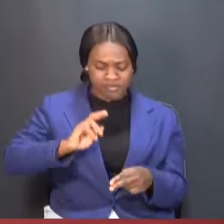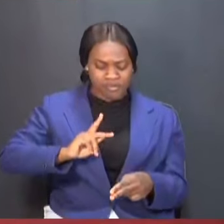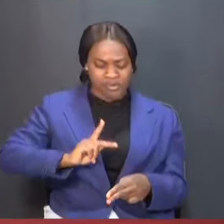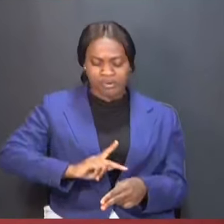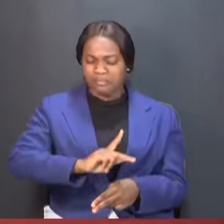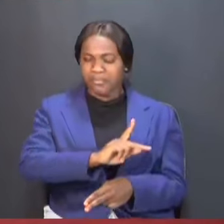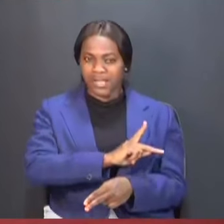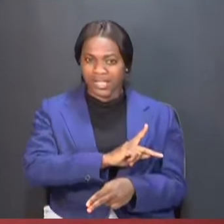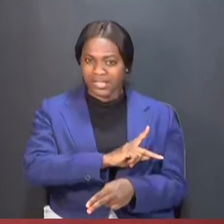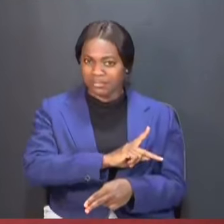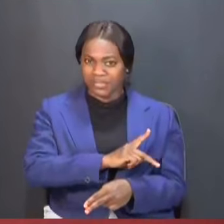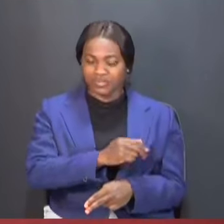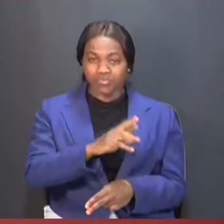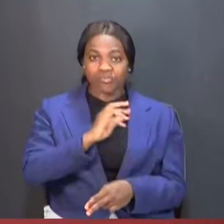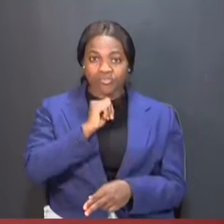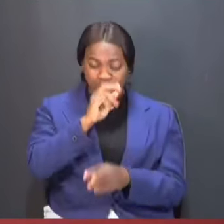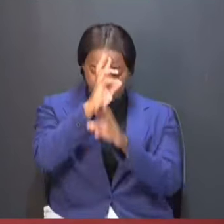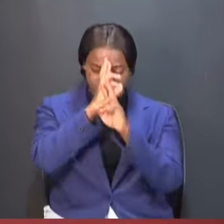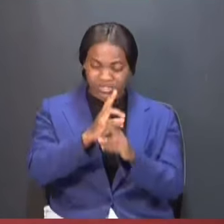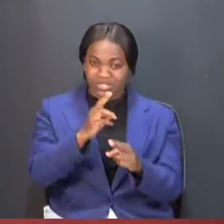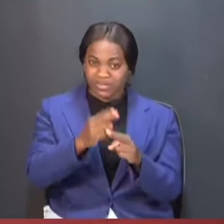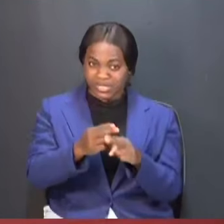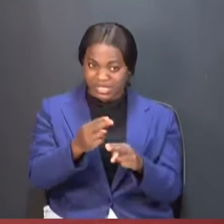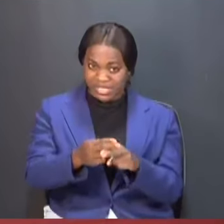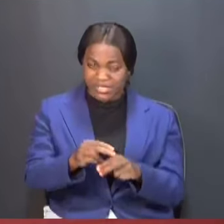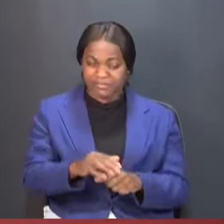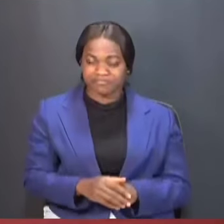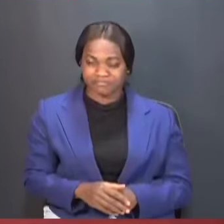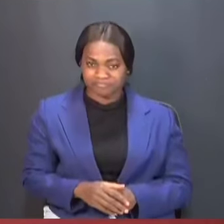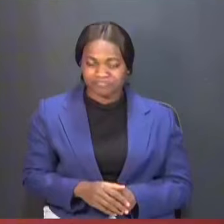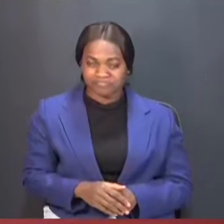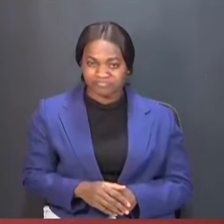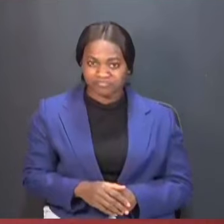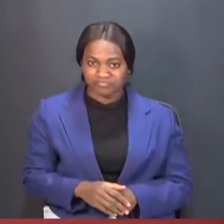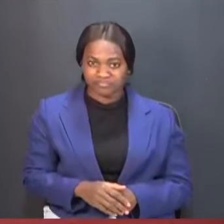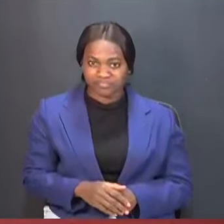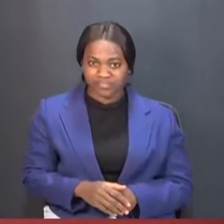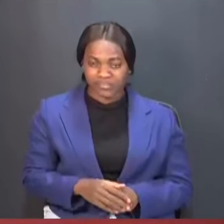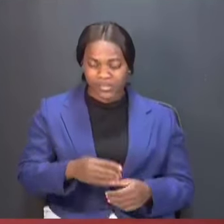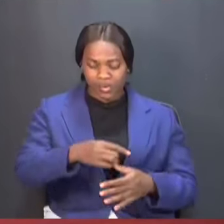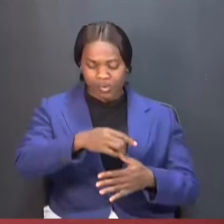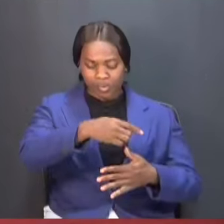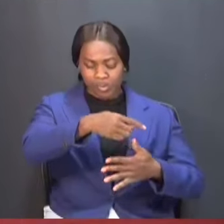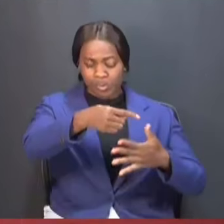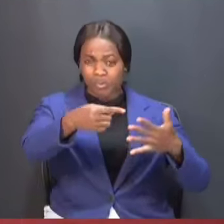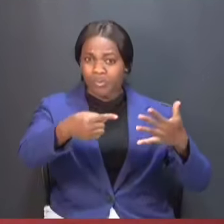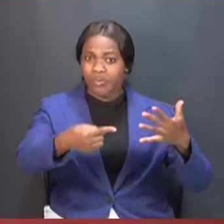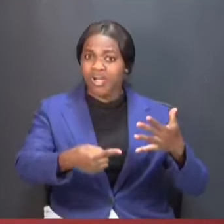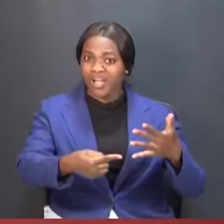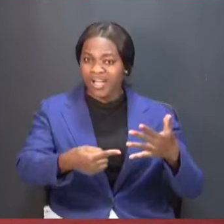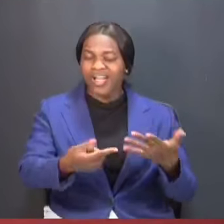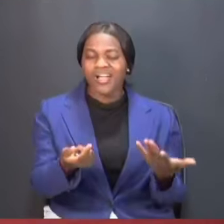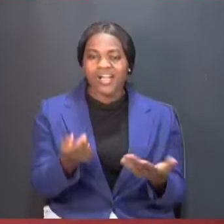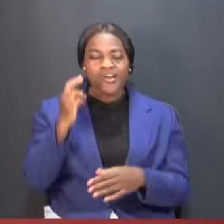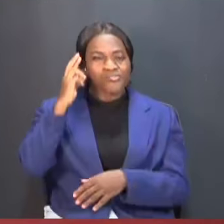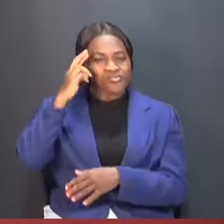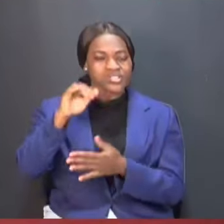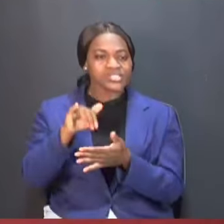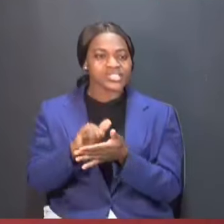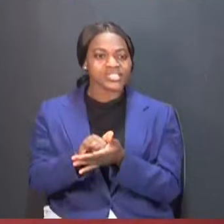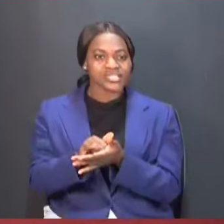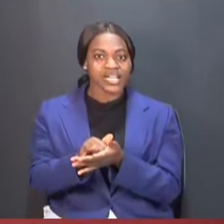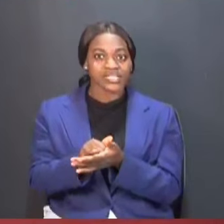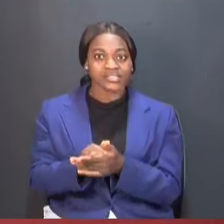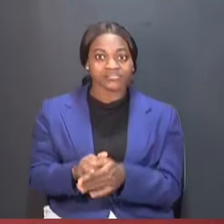authority. It is within this broader category that the present allegation must